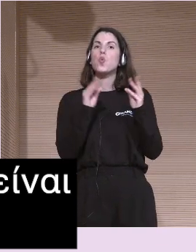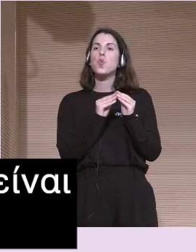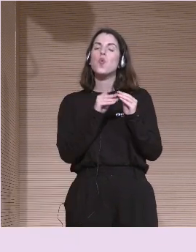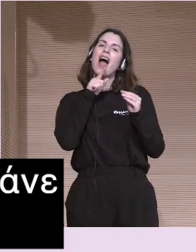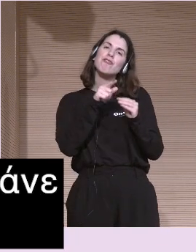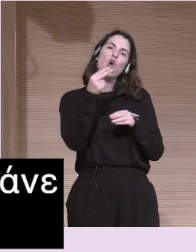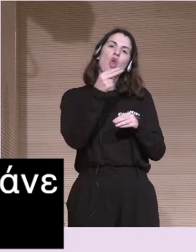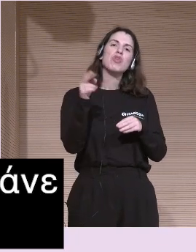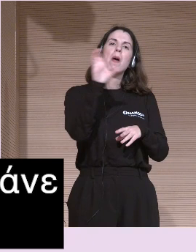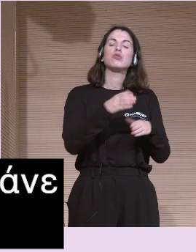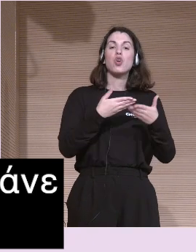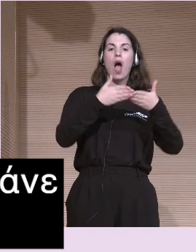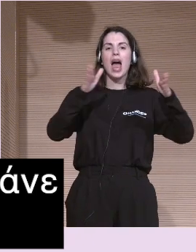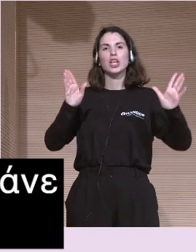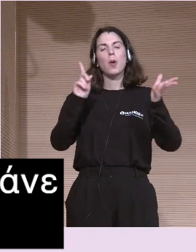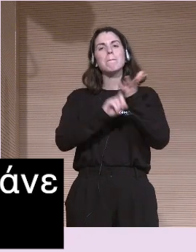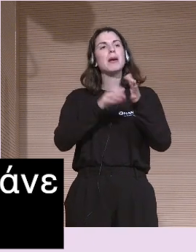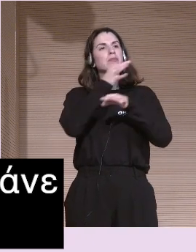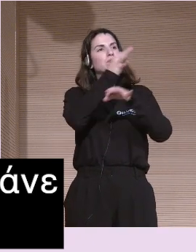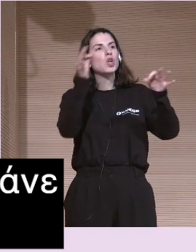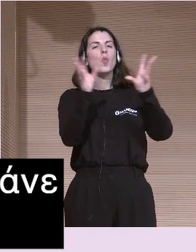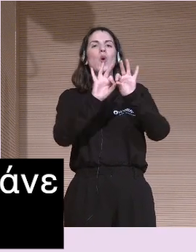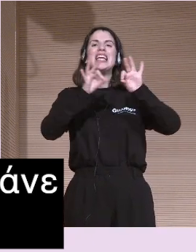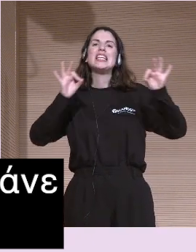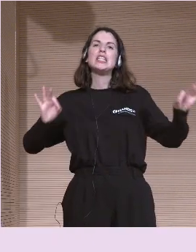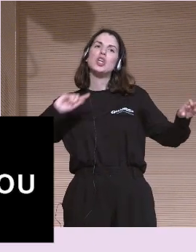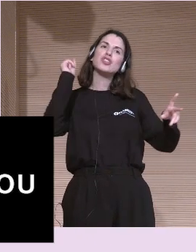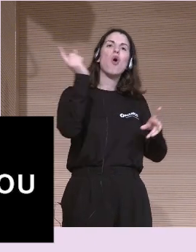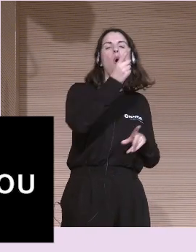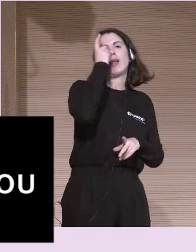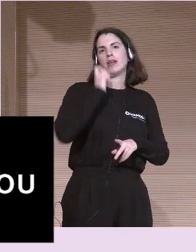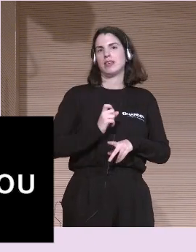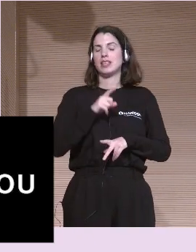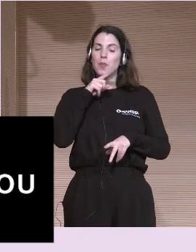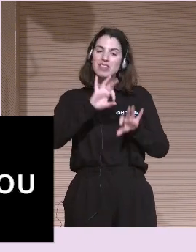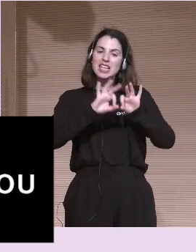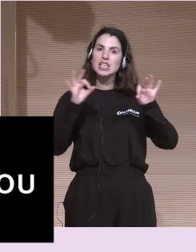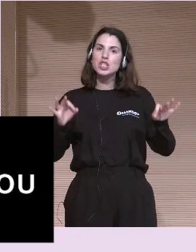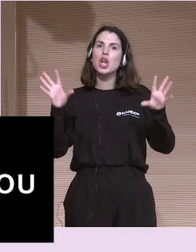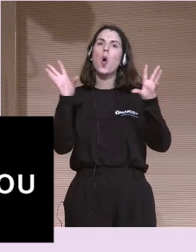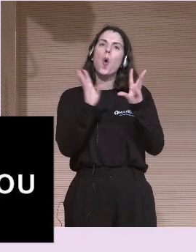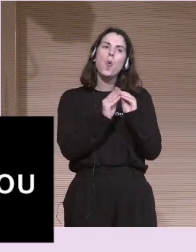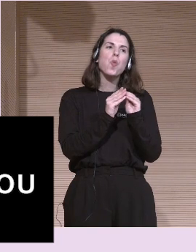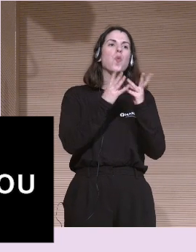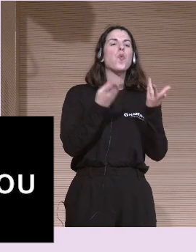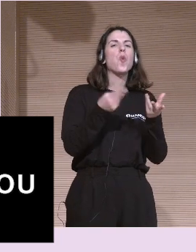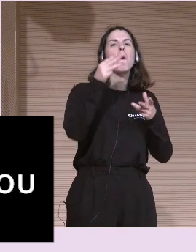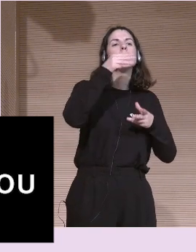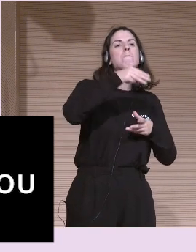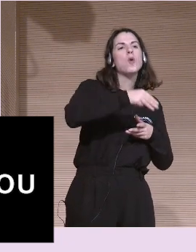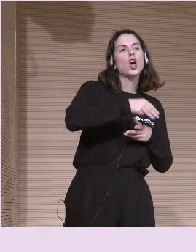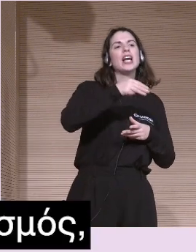familiar. This is the story of a chain of South London chicken shops called Morley's Chicken. There's one on every South London